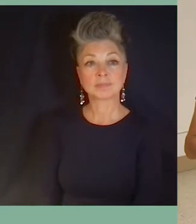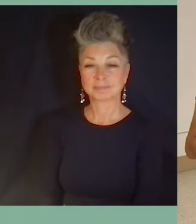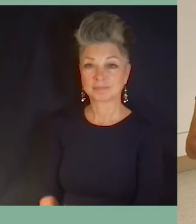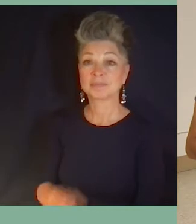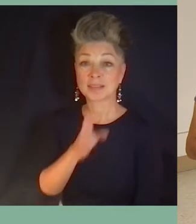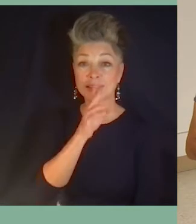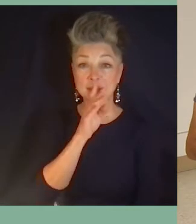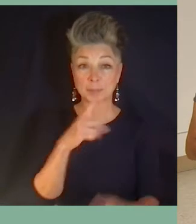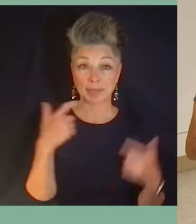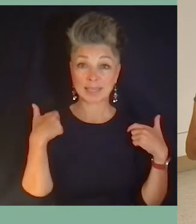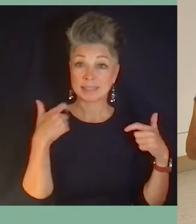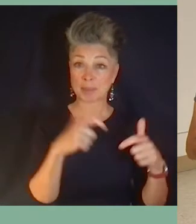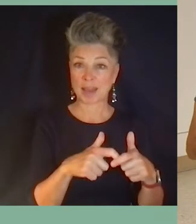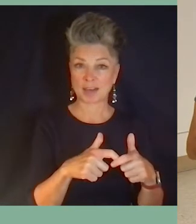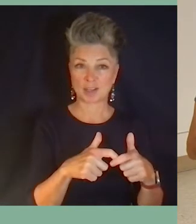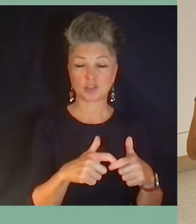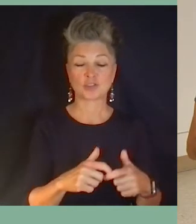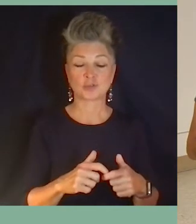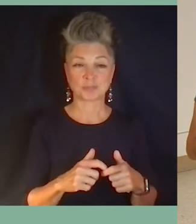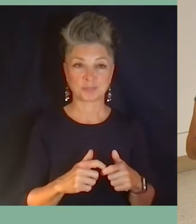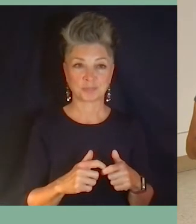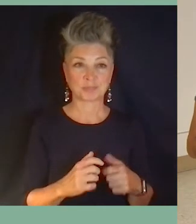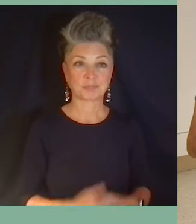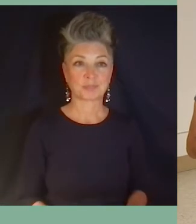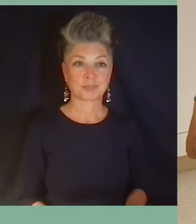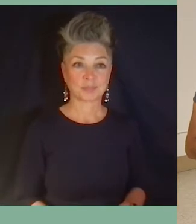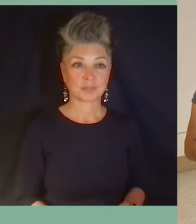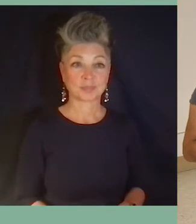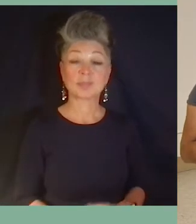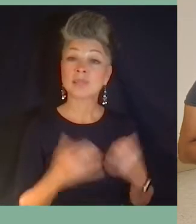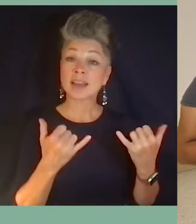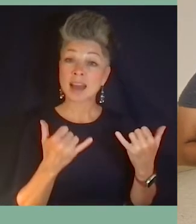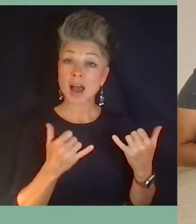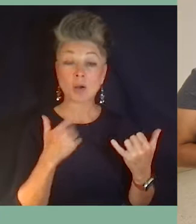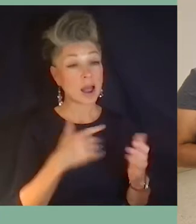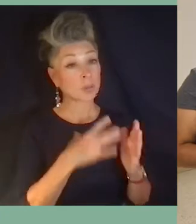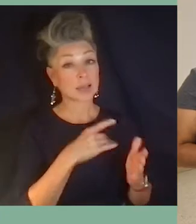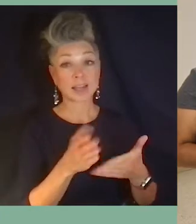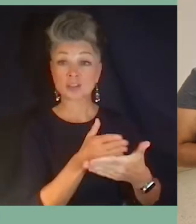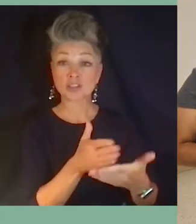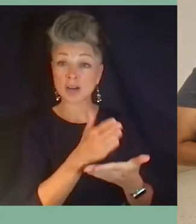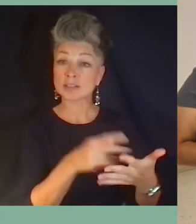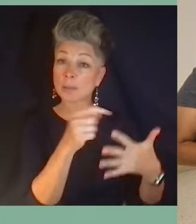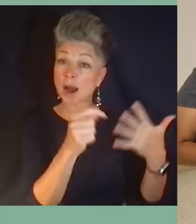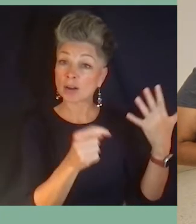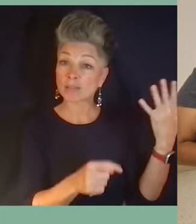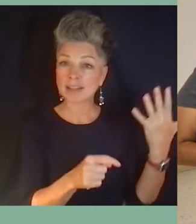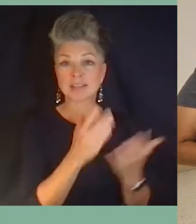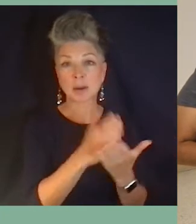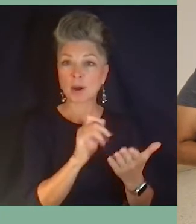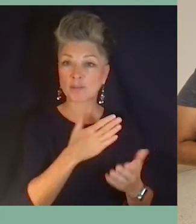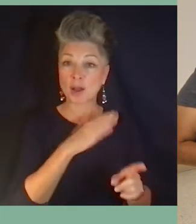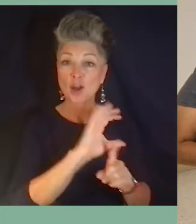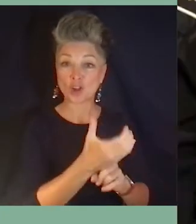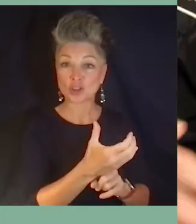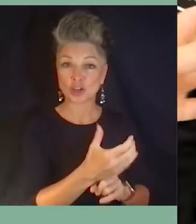Ahora les quiero mostrar algunos artefactos que son parte de mi cultura. And now I would like to share some artifacts that are part of my